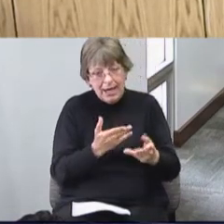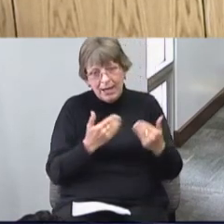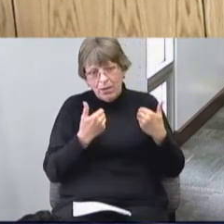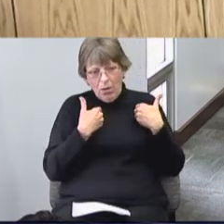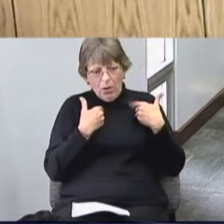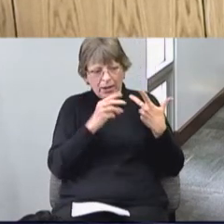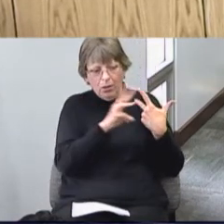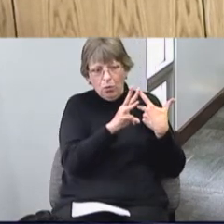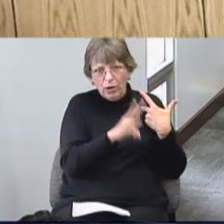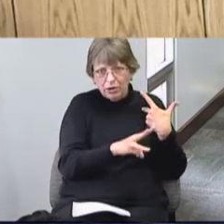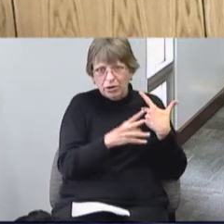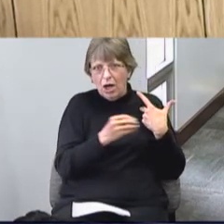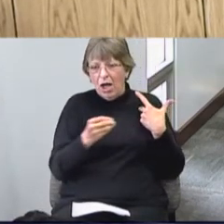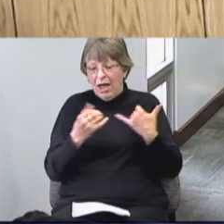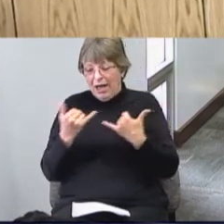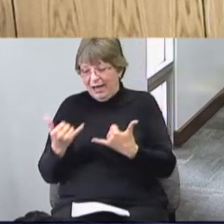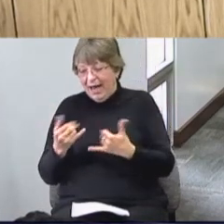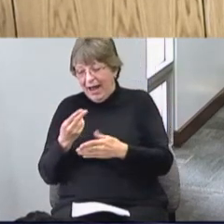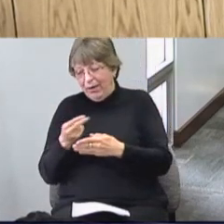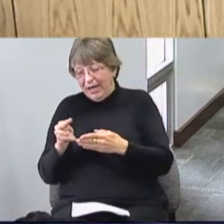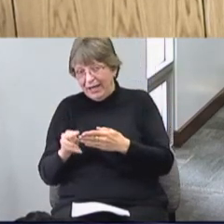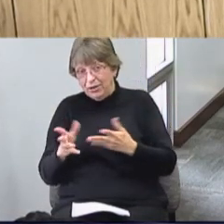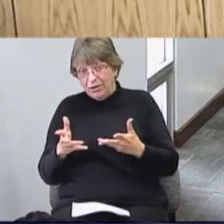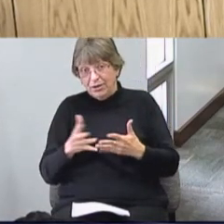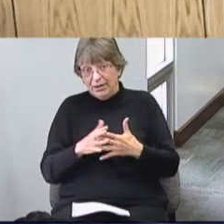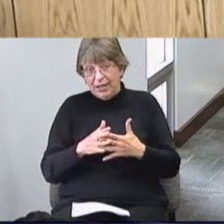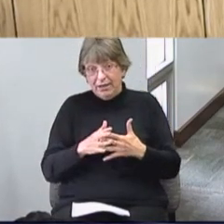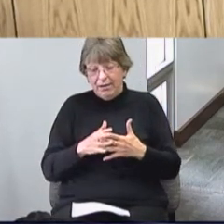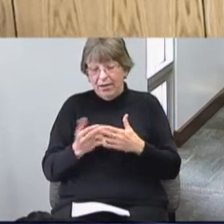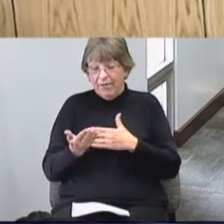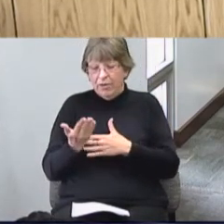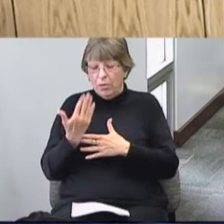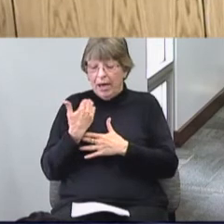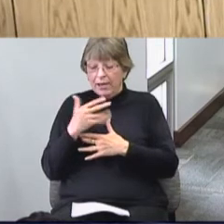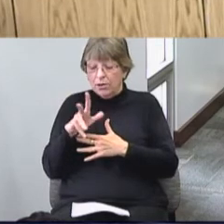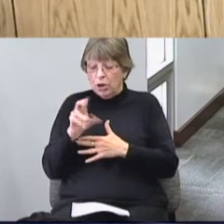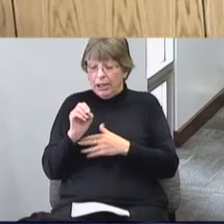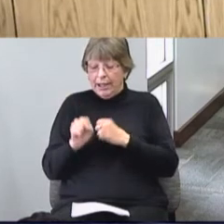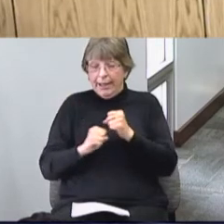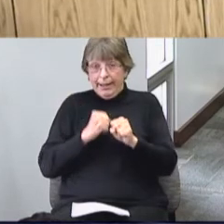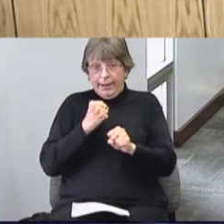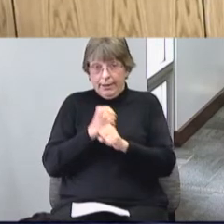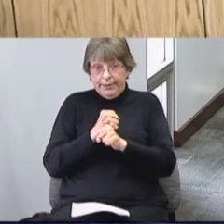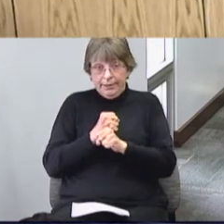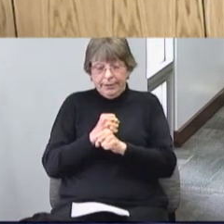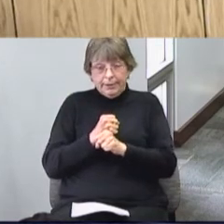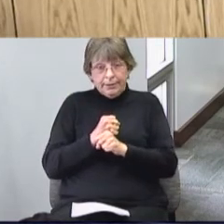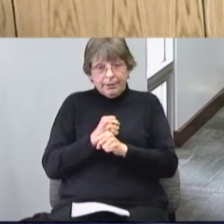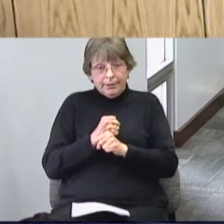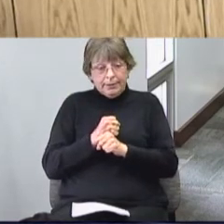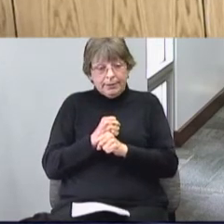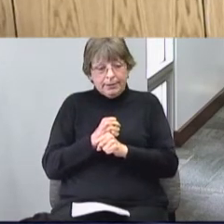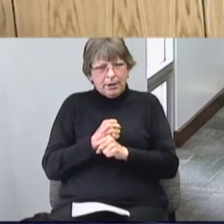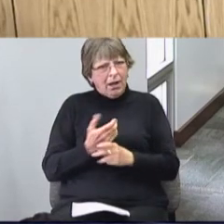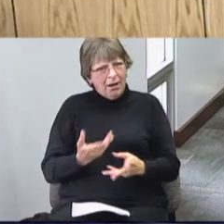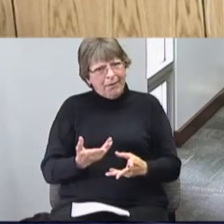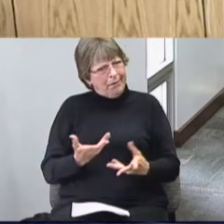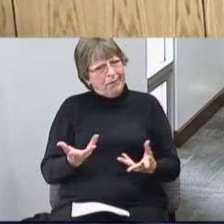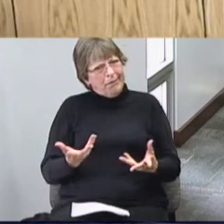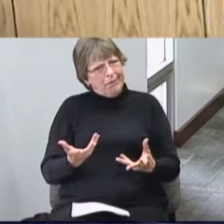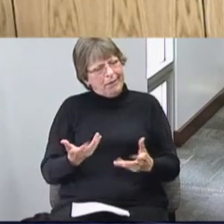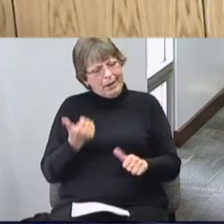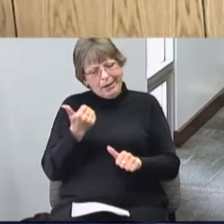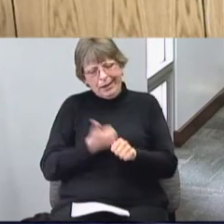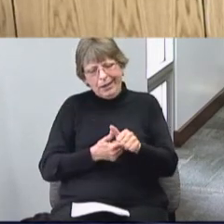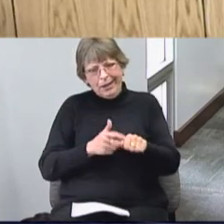Wichita and now here in Hutchinson for nearly the last 30 years. And it strikes me that each